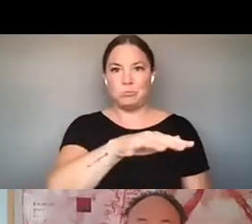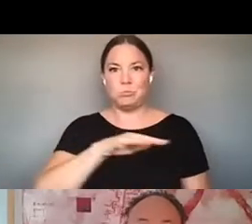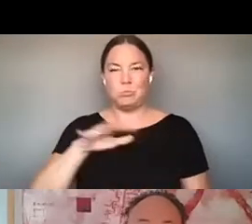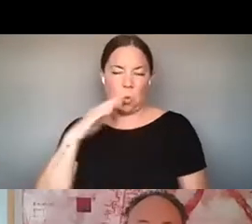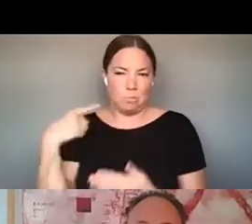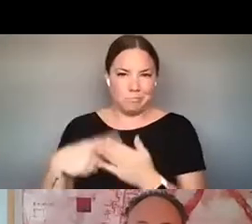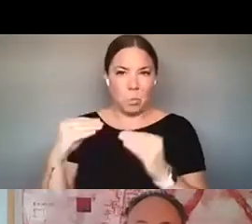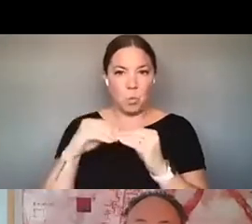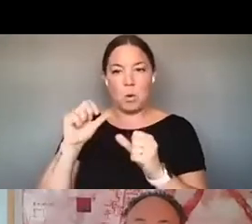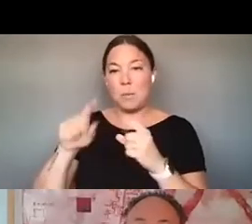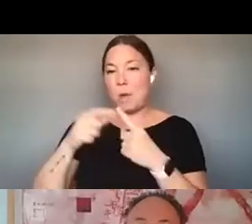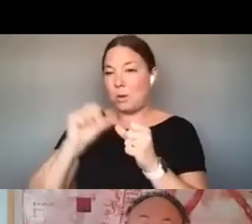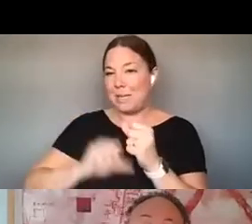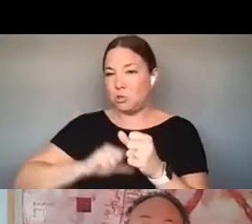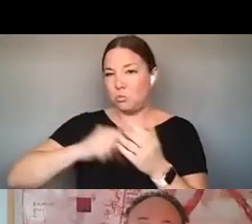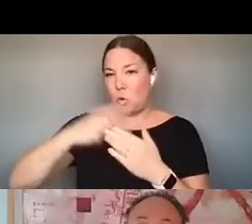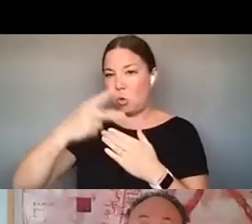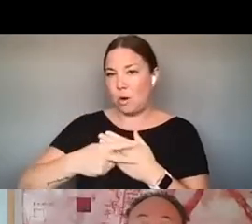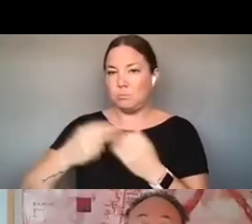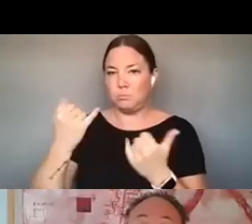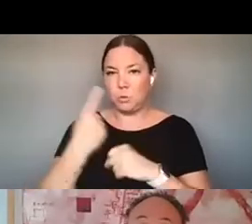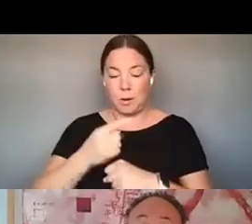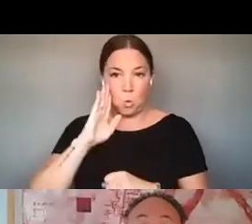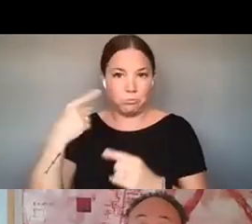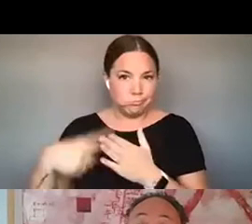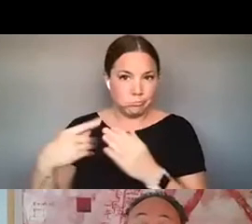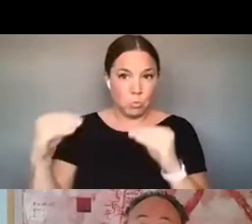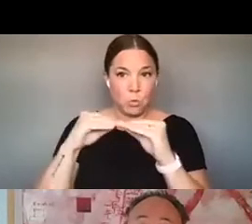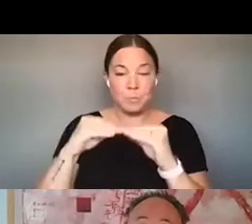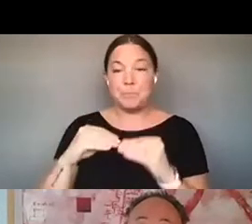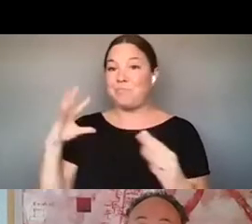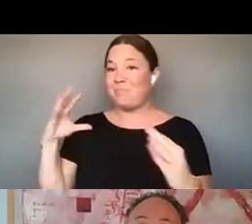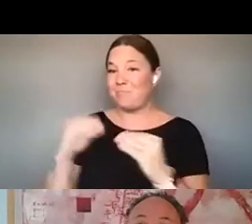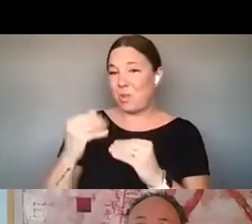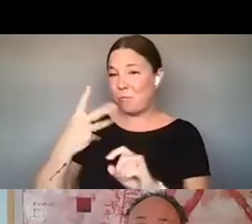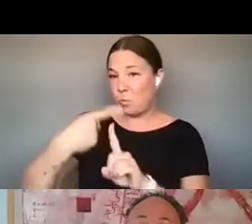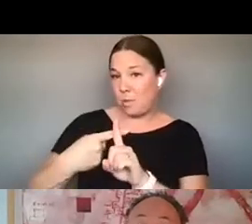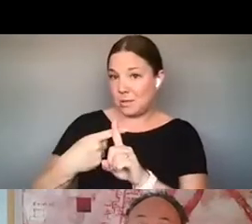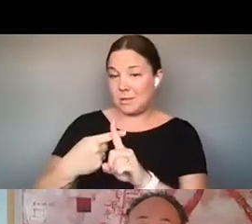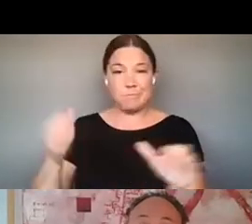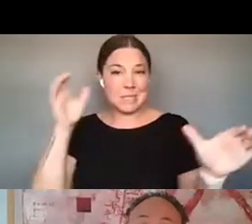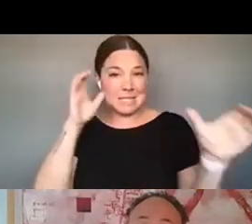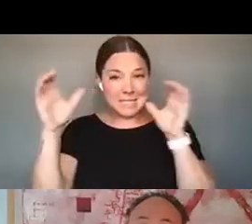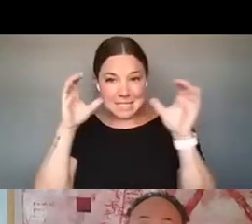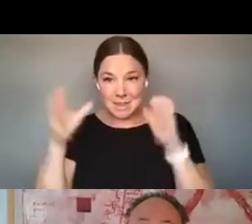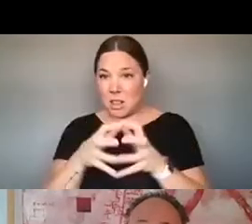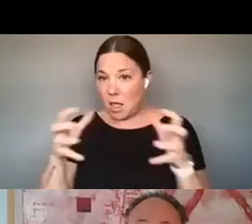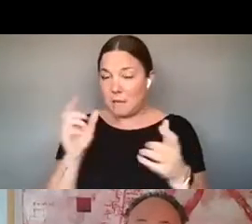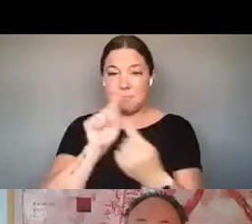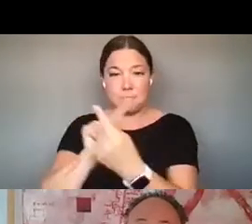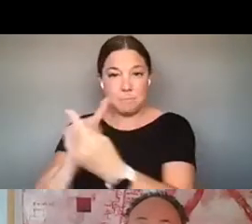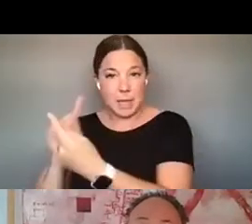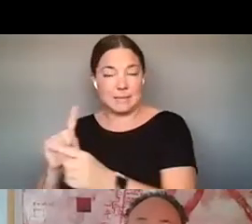programs today. Over the course of the last several months, we've done a lot of listening. We've met with and listened to arts